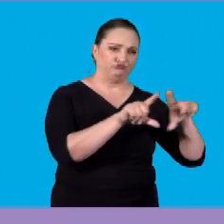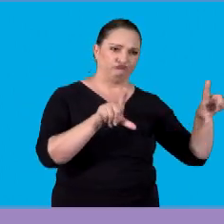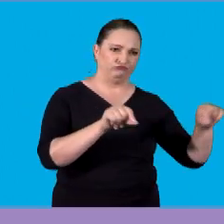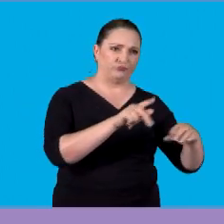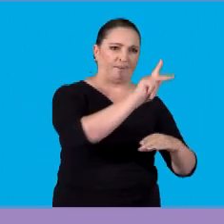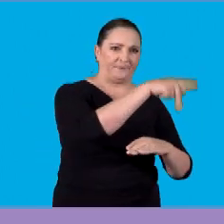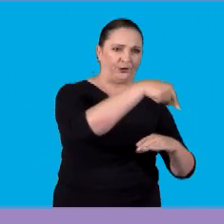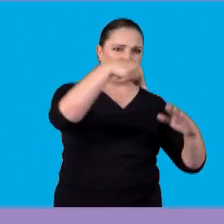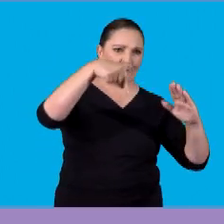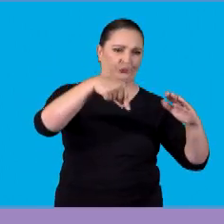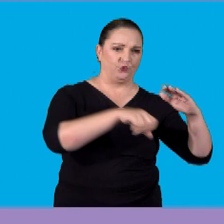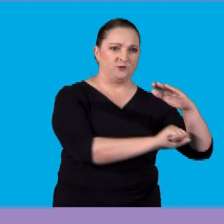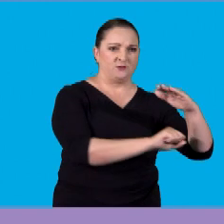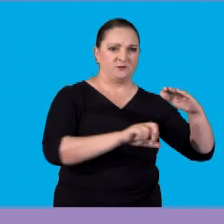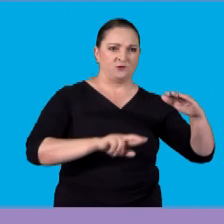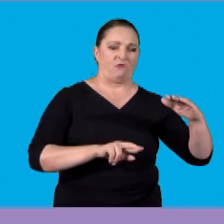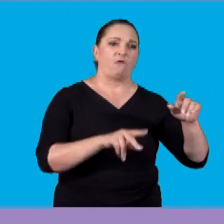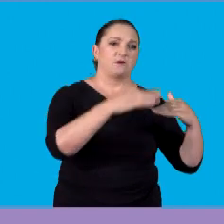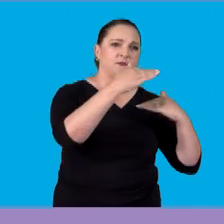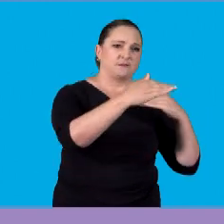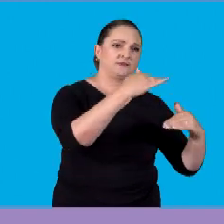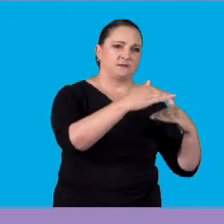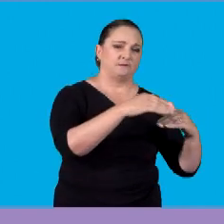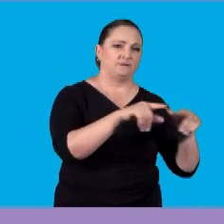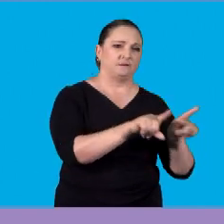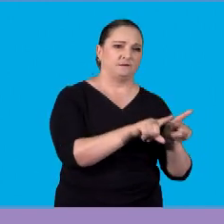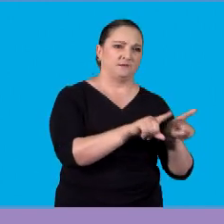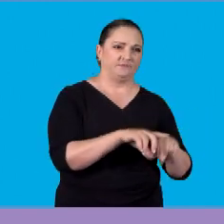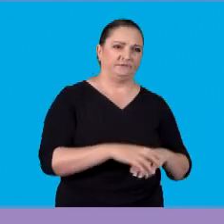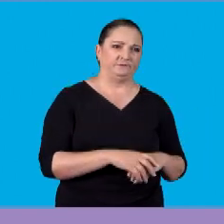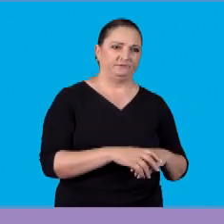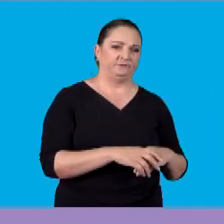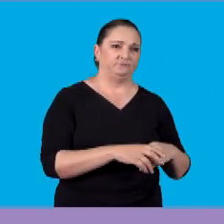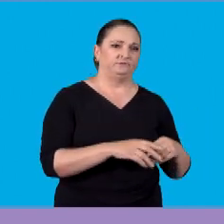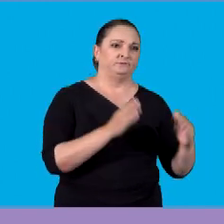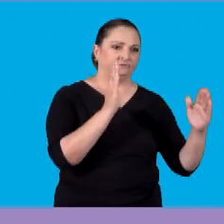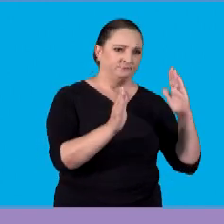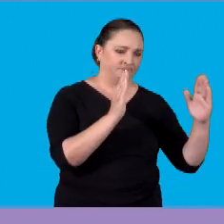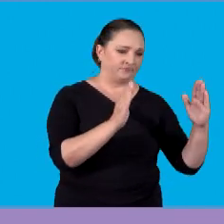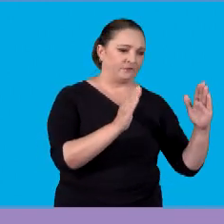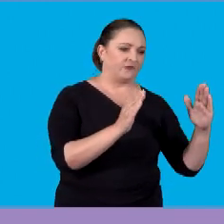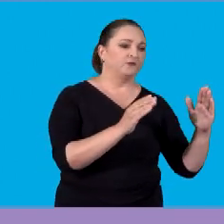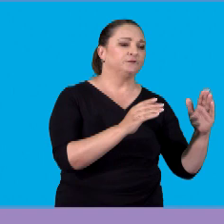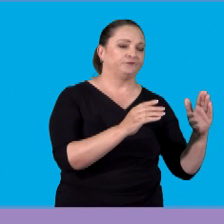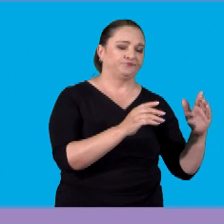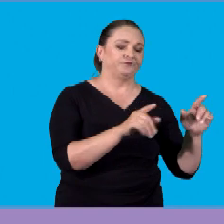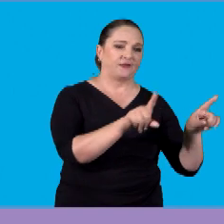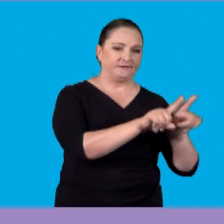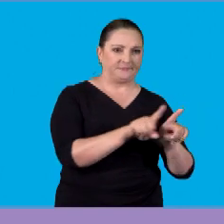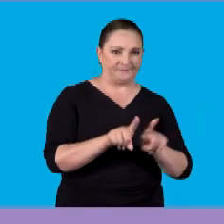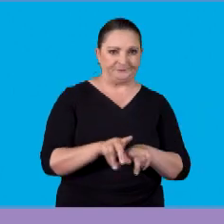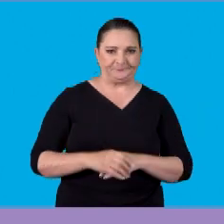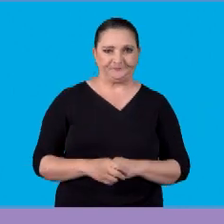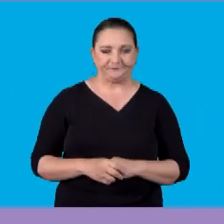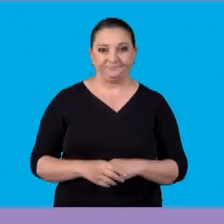to SR and PS is equals to QR. So that's everything in terms of the